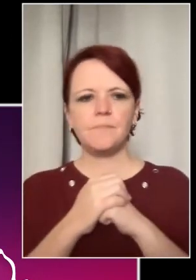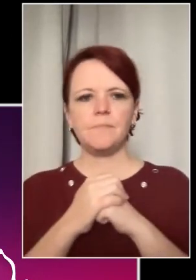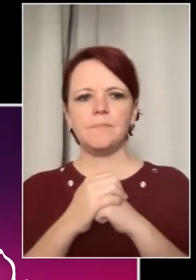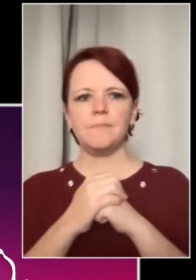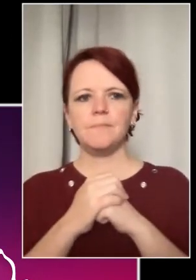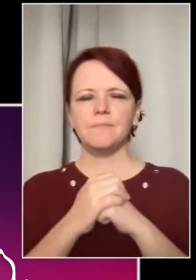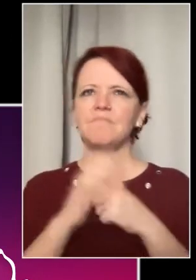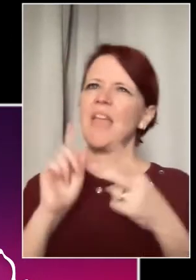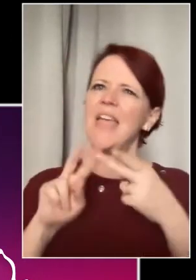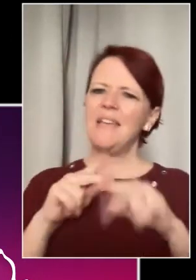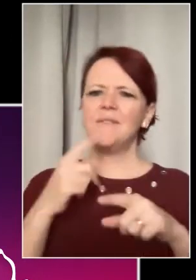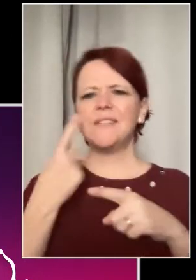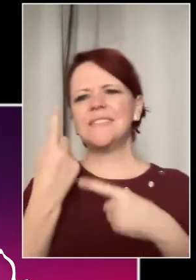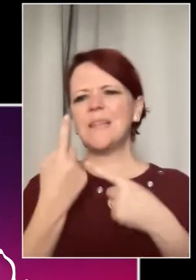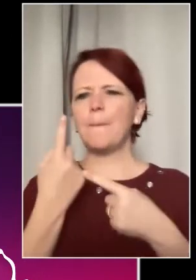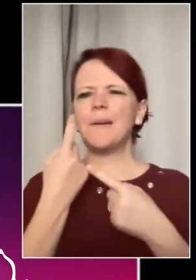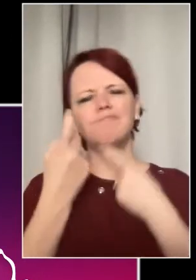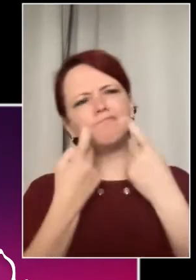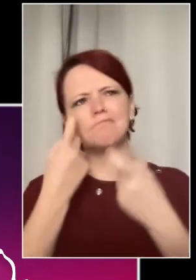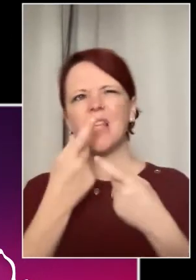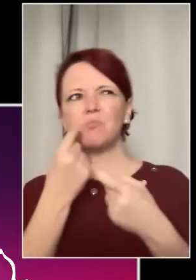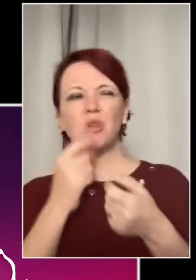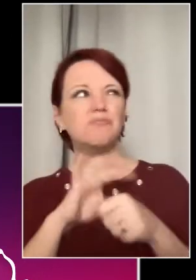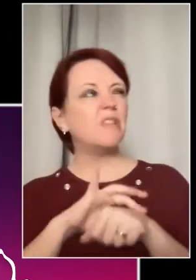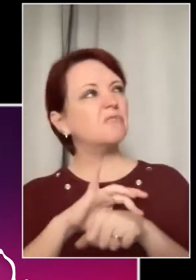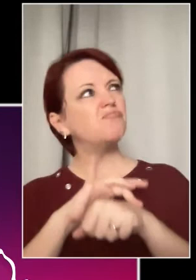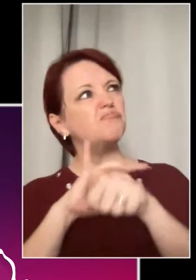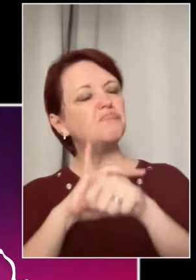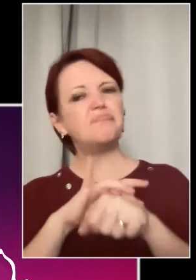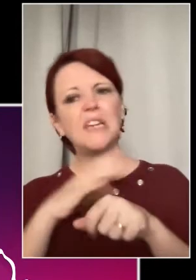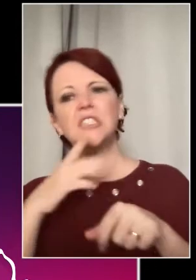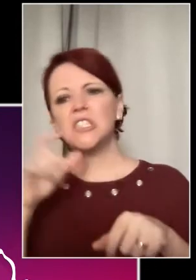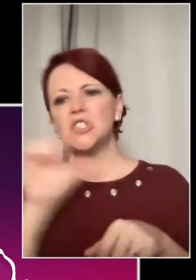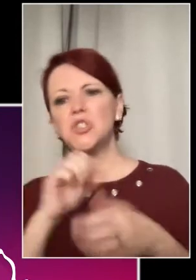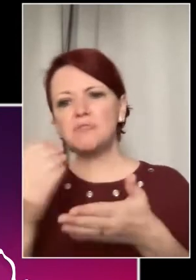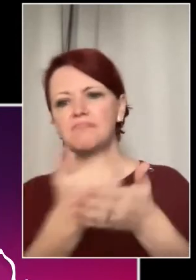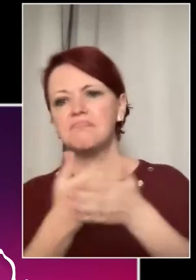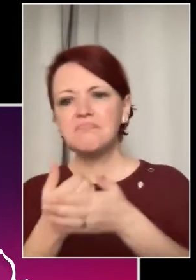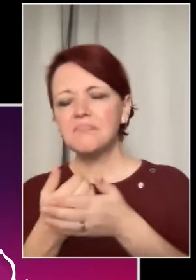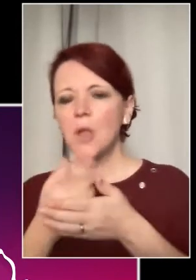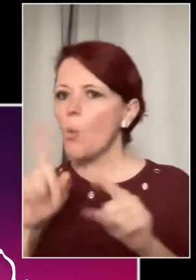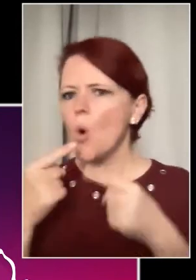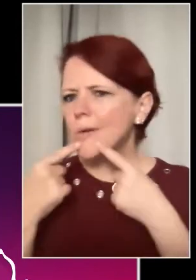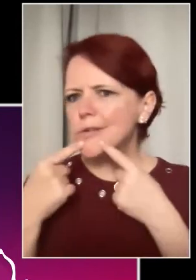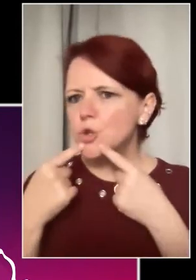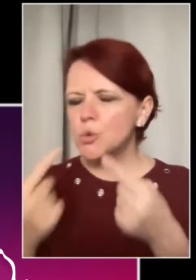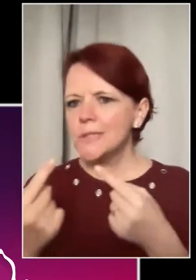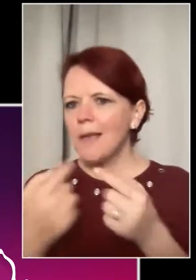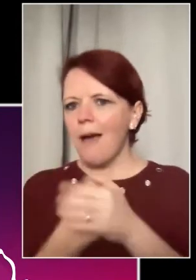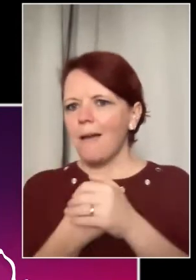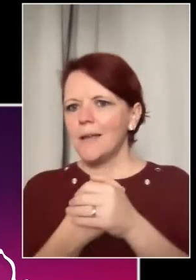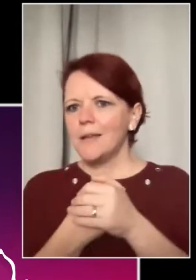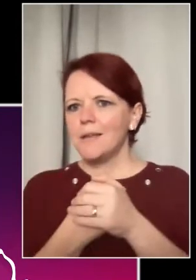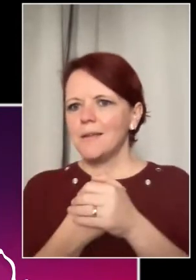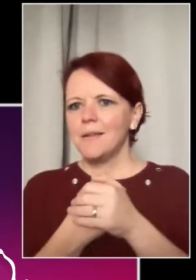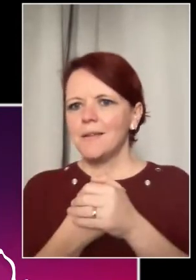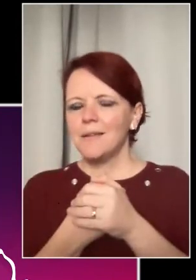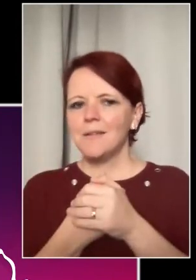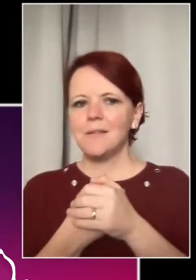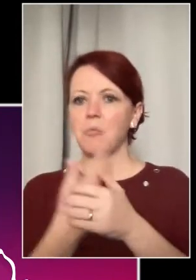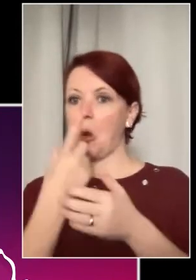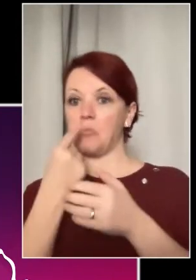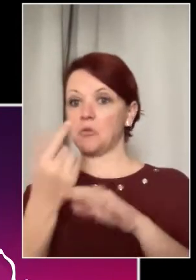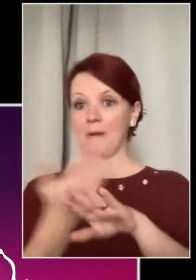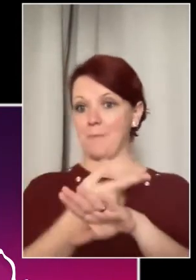who's considering taking on an apprentice now? How long ago was it that you were in that position? And what would you say to maybe your younger self before you